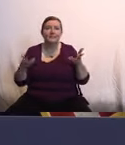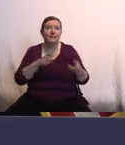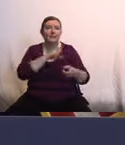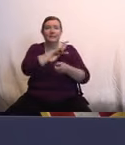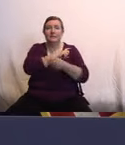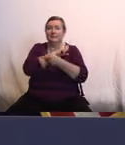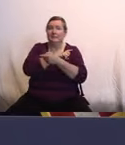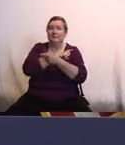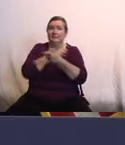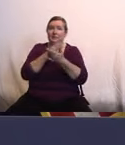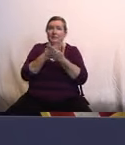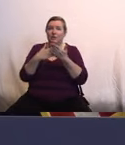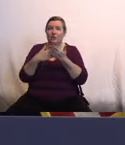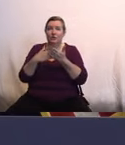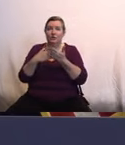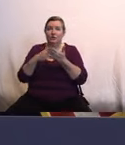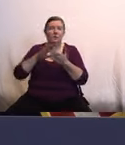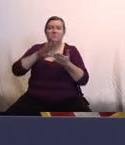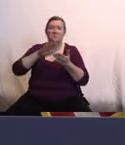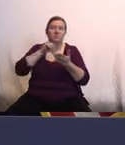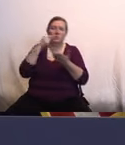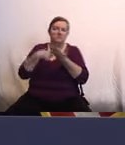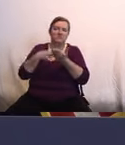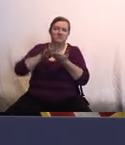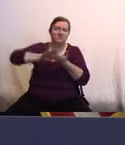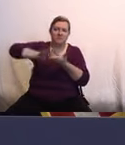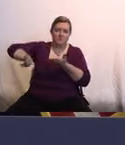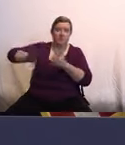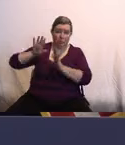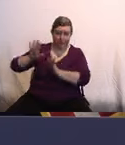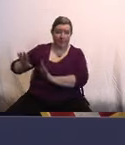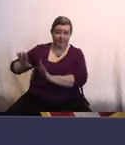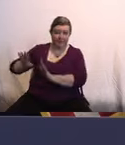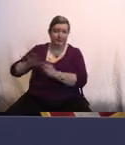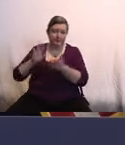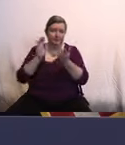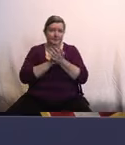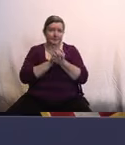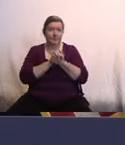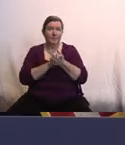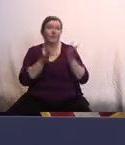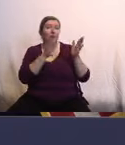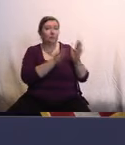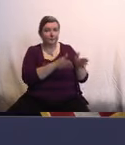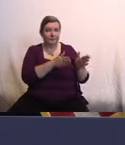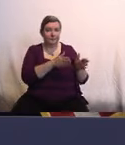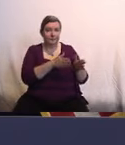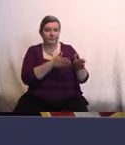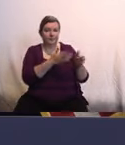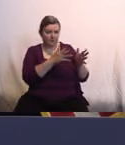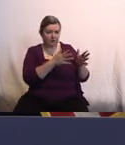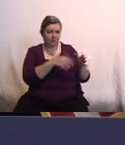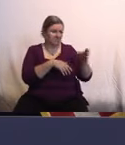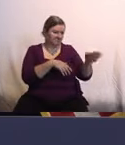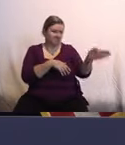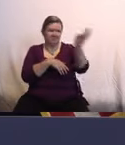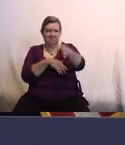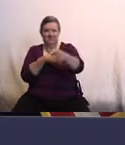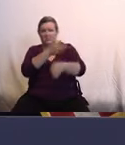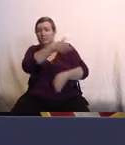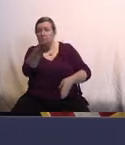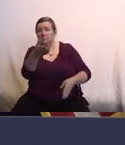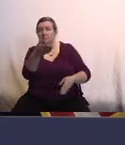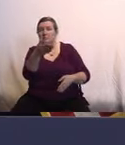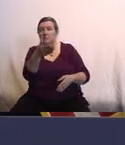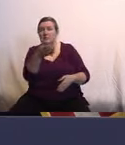that discussion, and my guess is it will not be. Thank you. Let's jump over to Daniel, and then we'll come across to Joey and Alex.